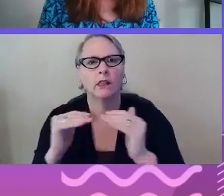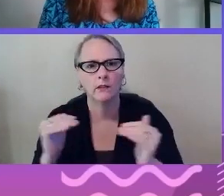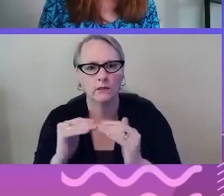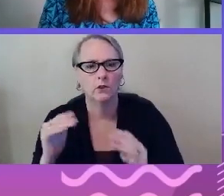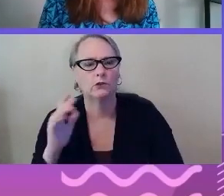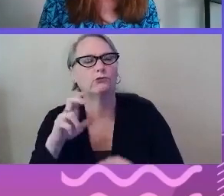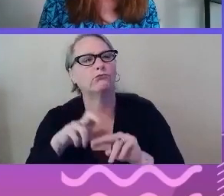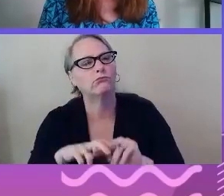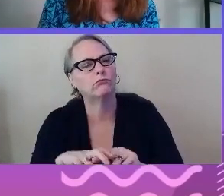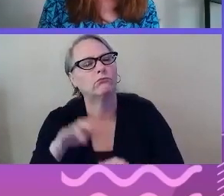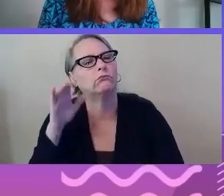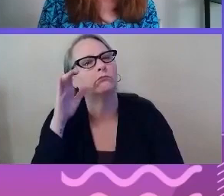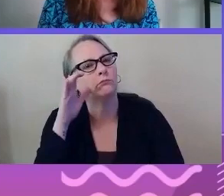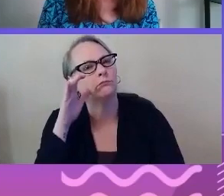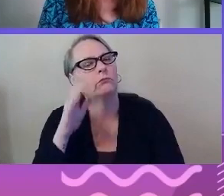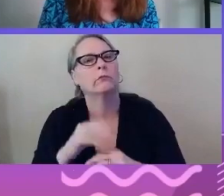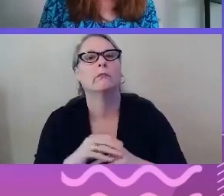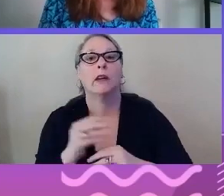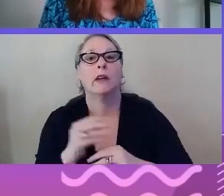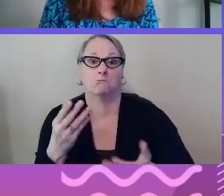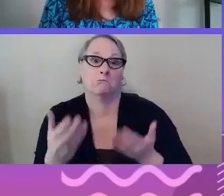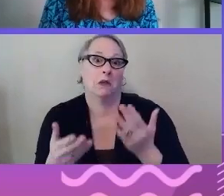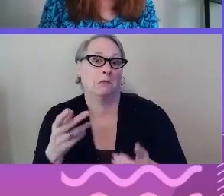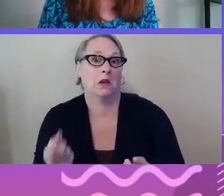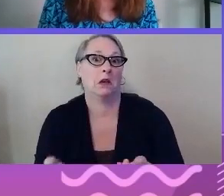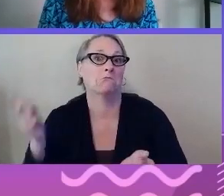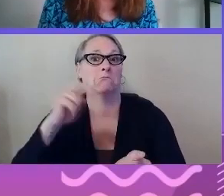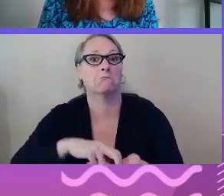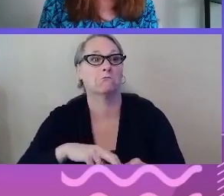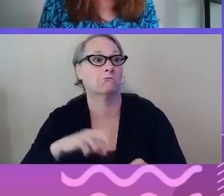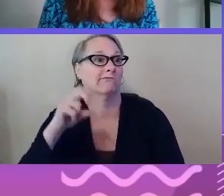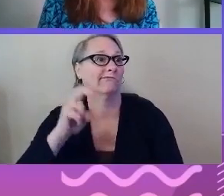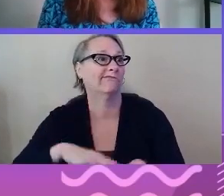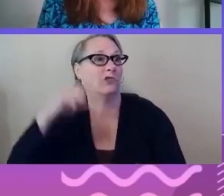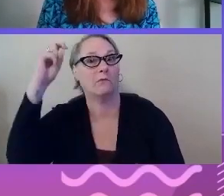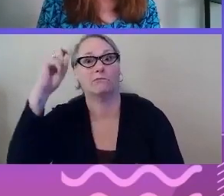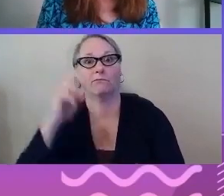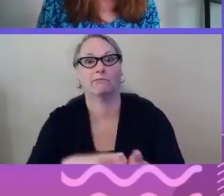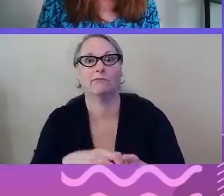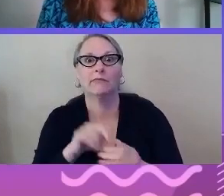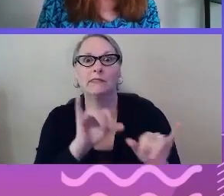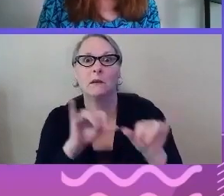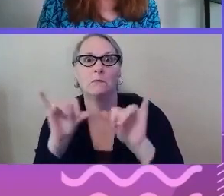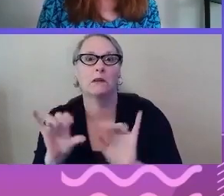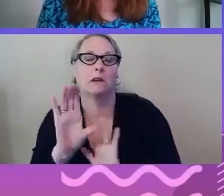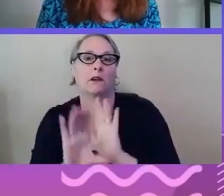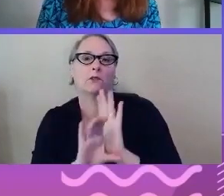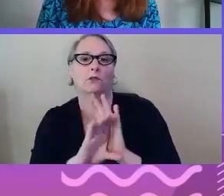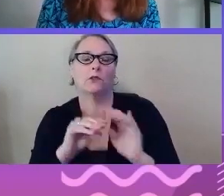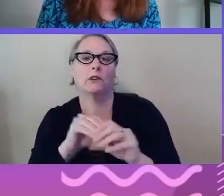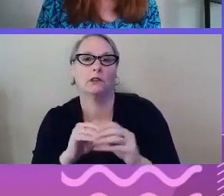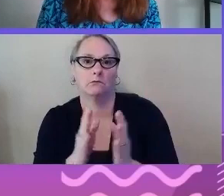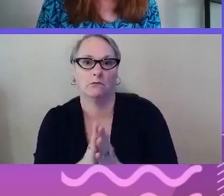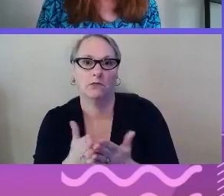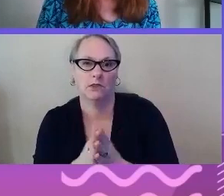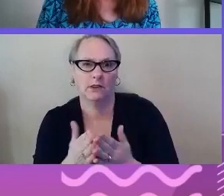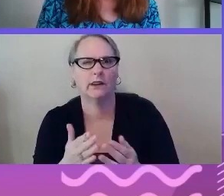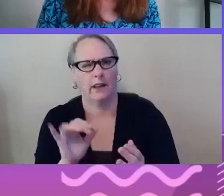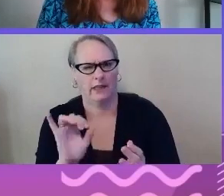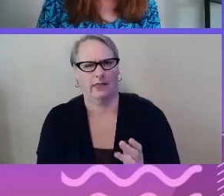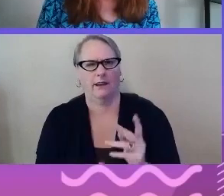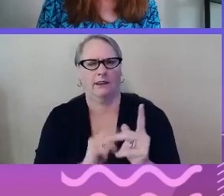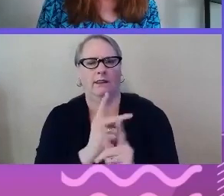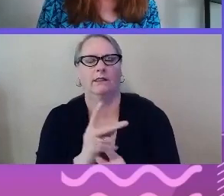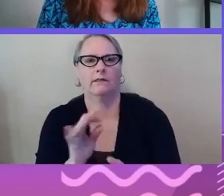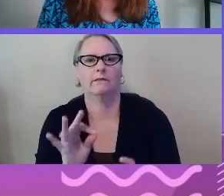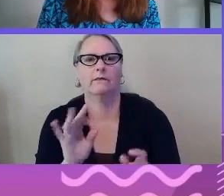to. And maybe they can get up and jump or something or do something that characters are doing. I mean, just all those kind of adaptations as far